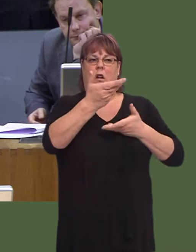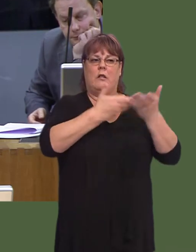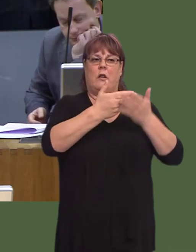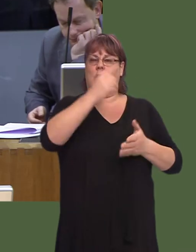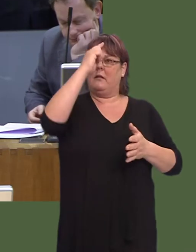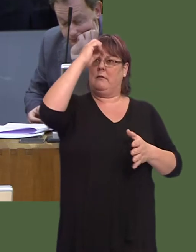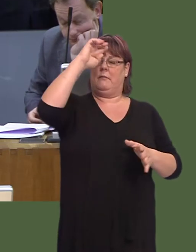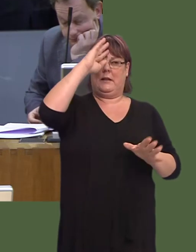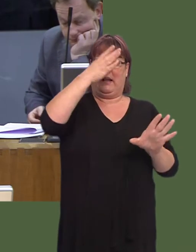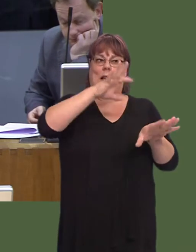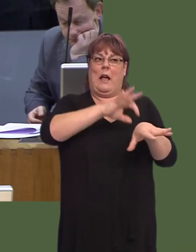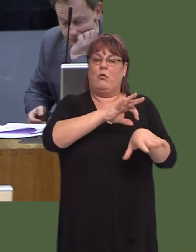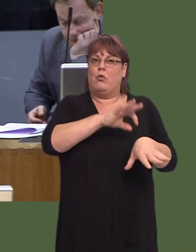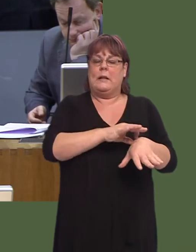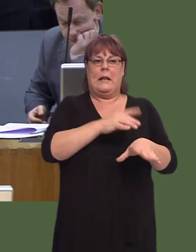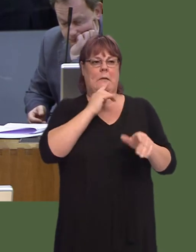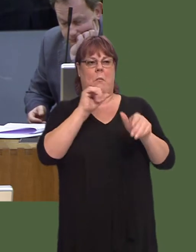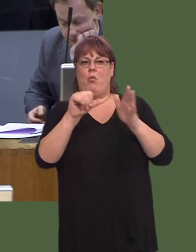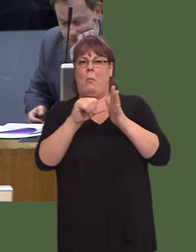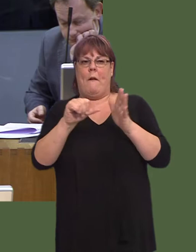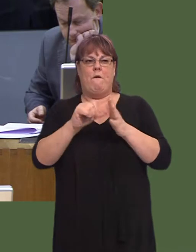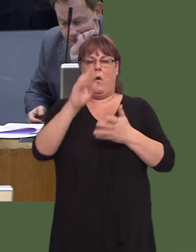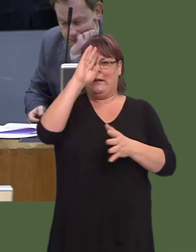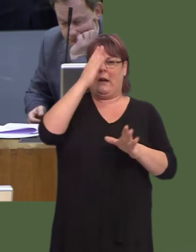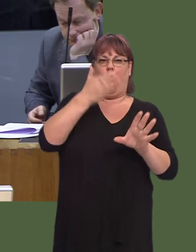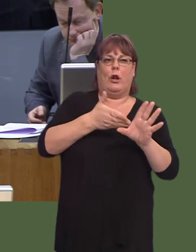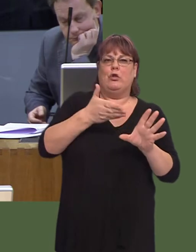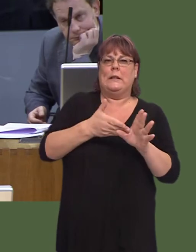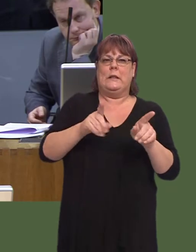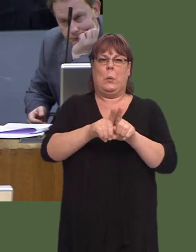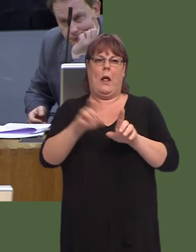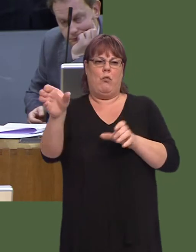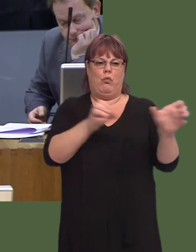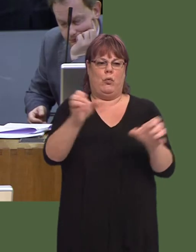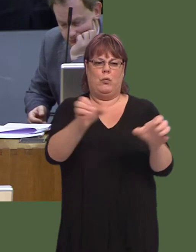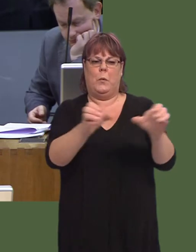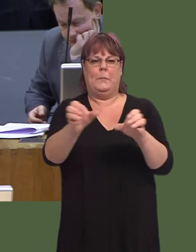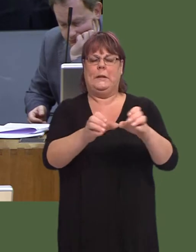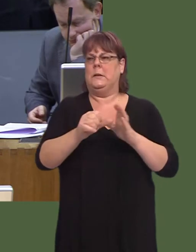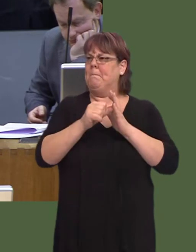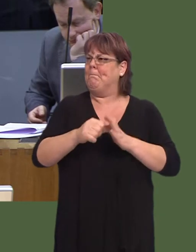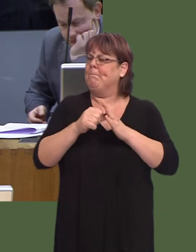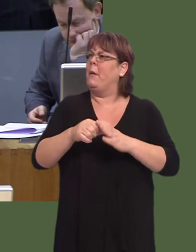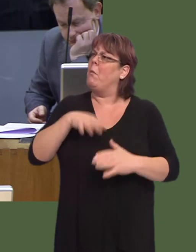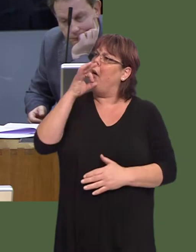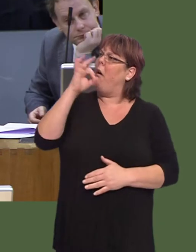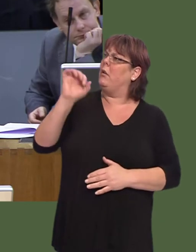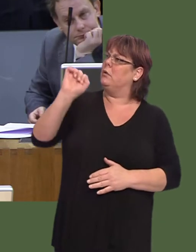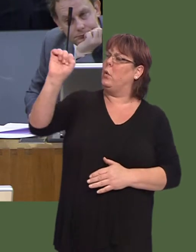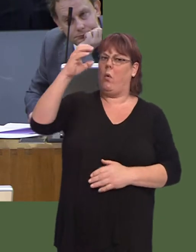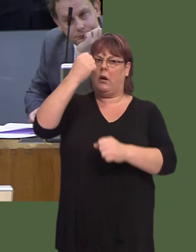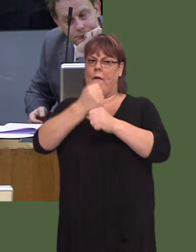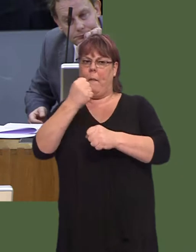consultant psychiatrists and problems recruiting sufficient psychologists. First Minister, what is your government doing to